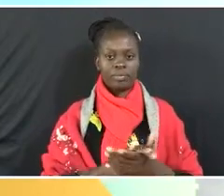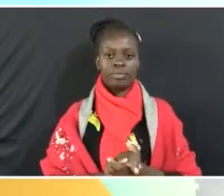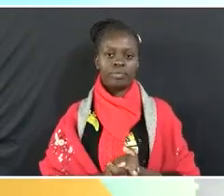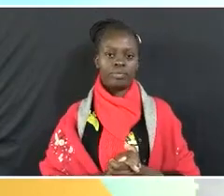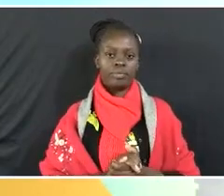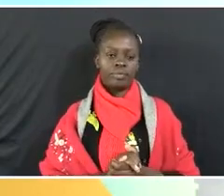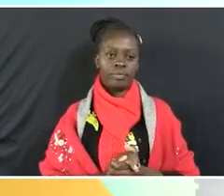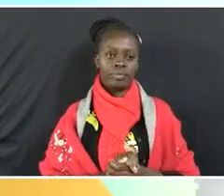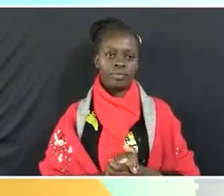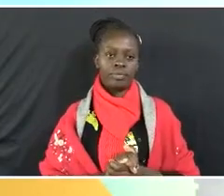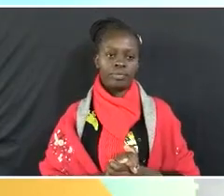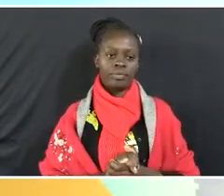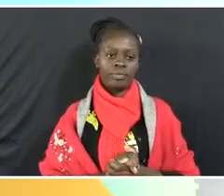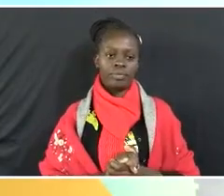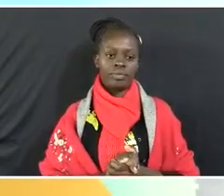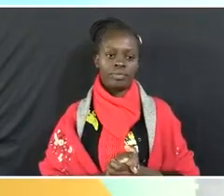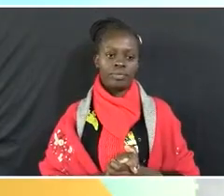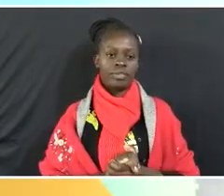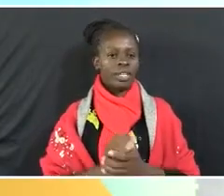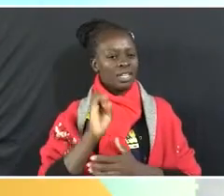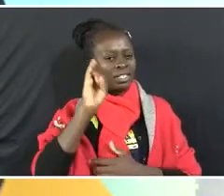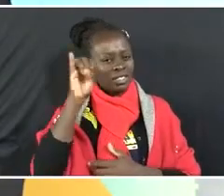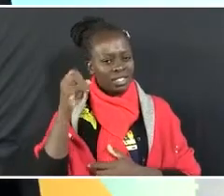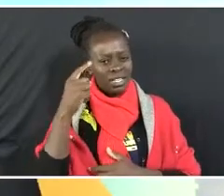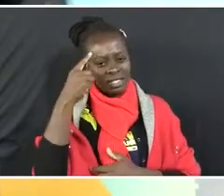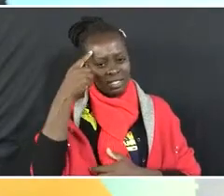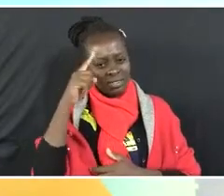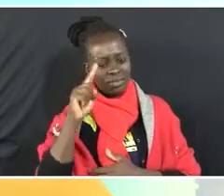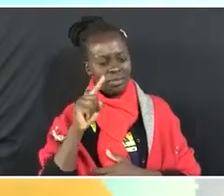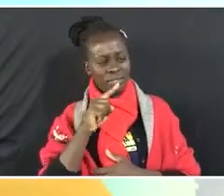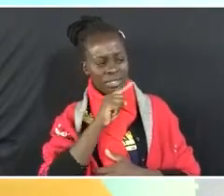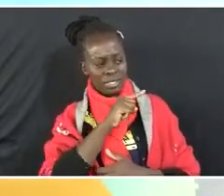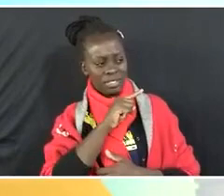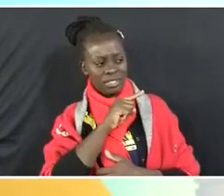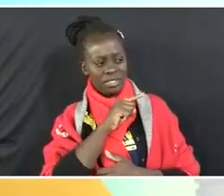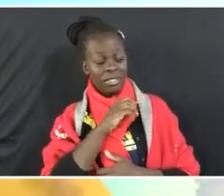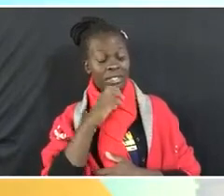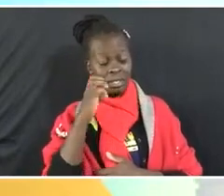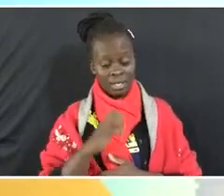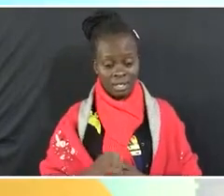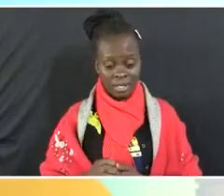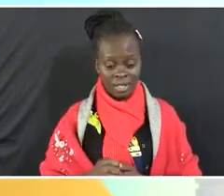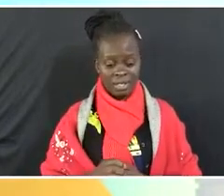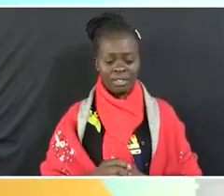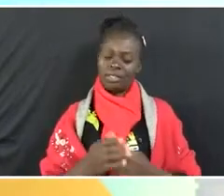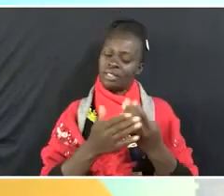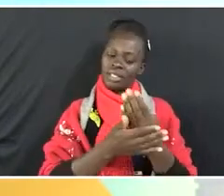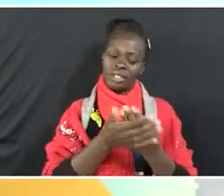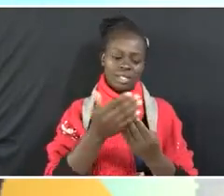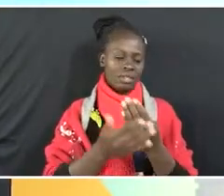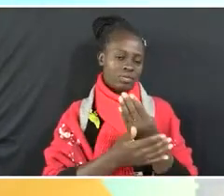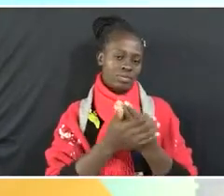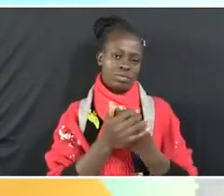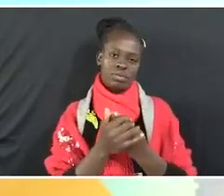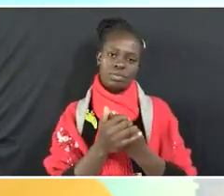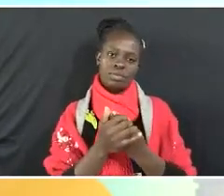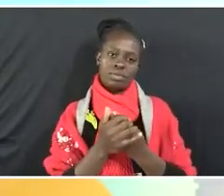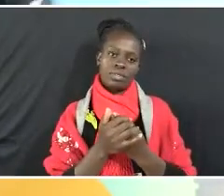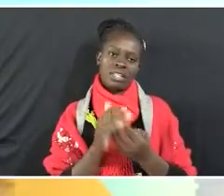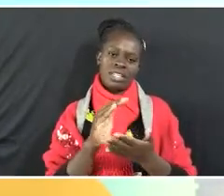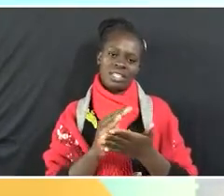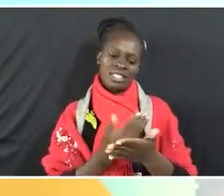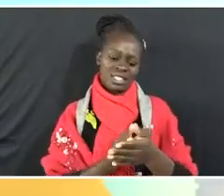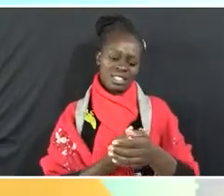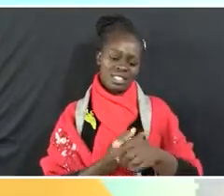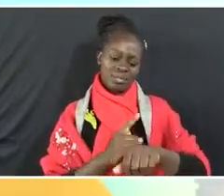sake. Just for Elder Chief, deal gently with them. At times, we are not gentle with the ambassadors. We are not.